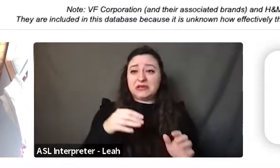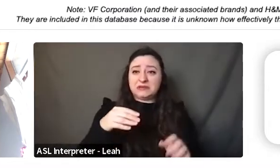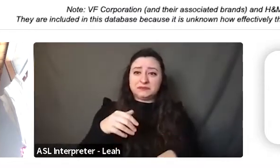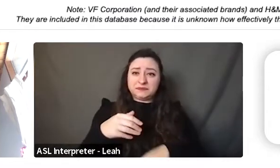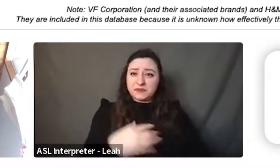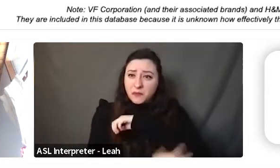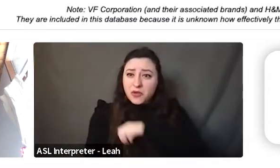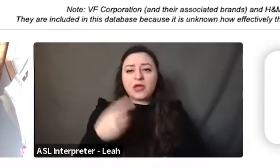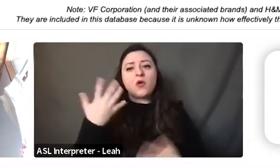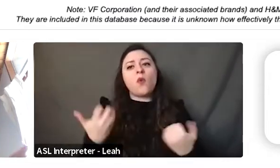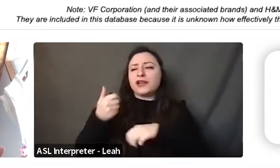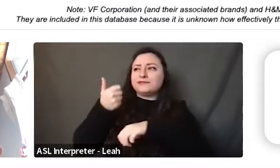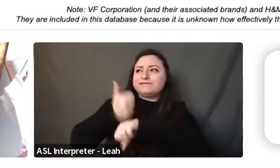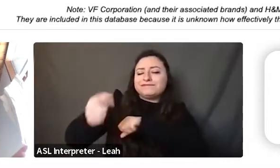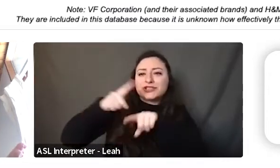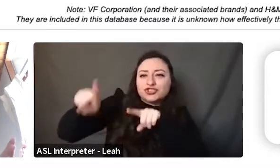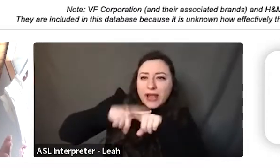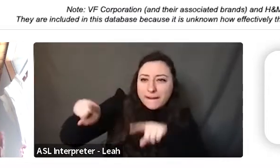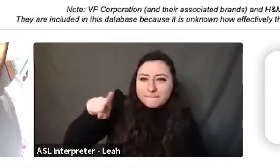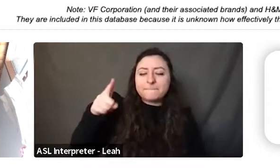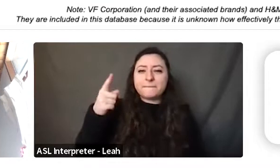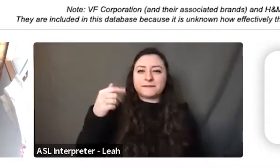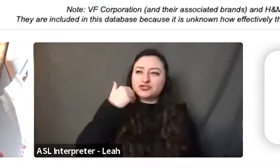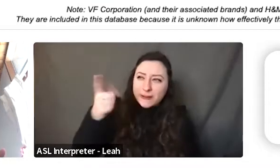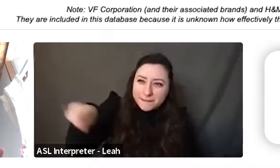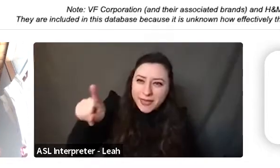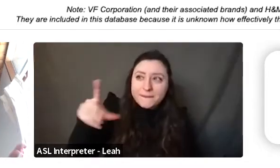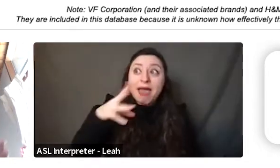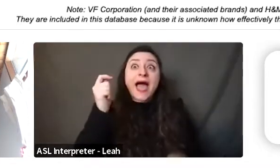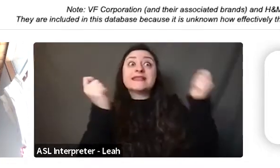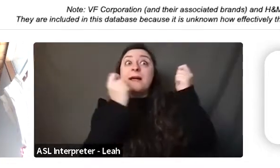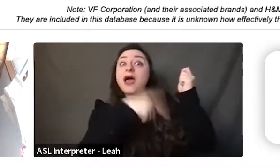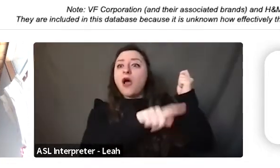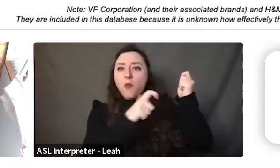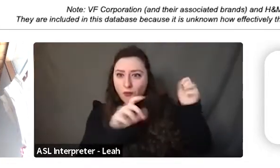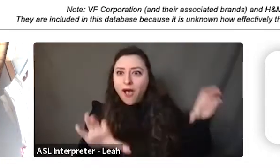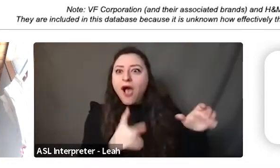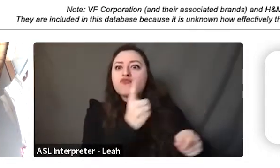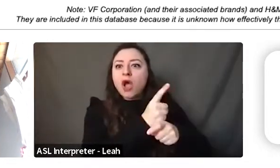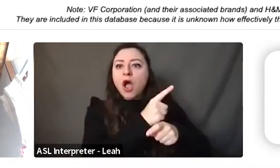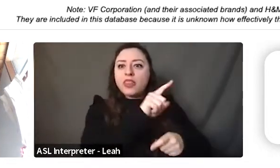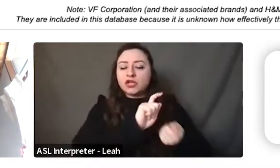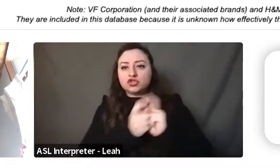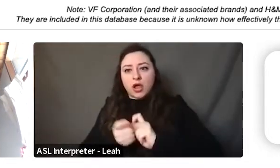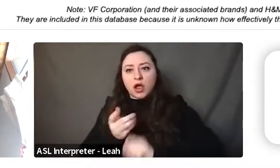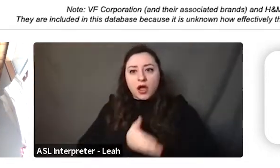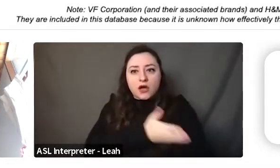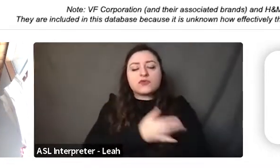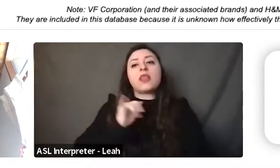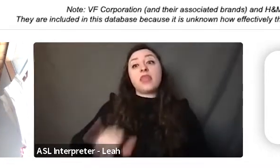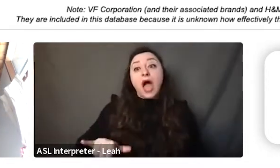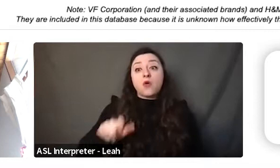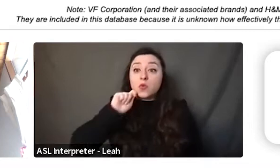both shaming and then sort of celebrating people who did the right thing after being called out. So that was like a really wonderful